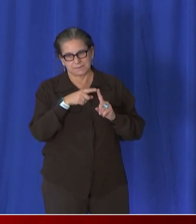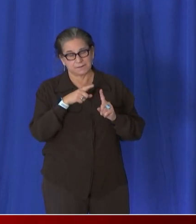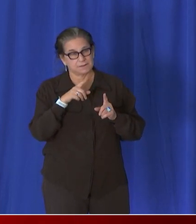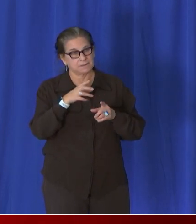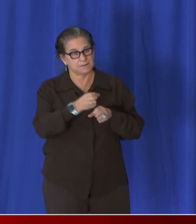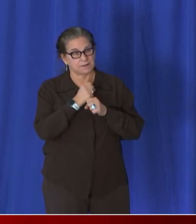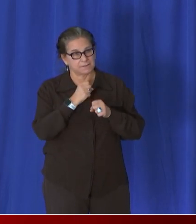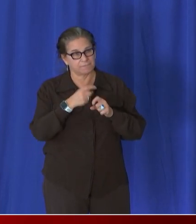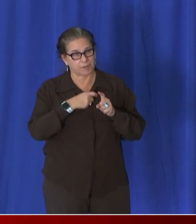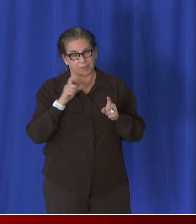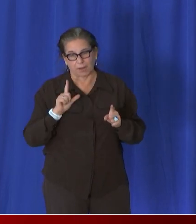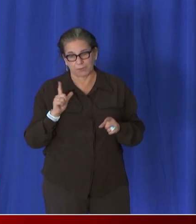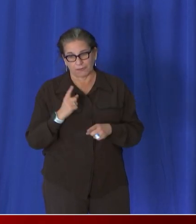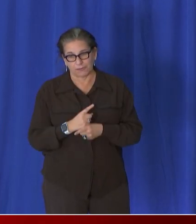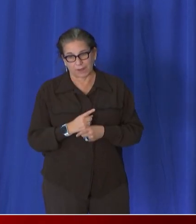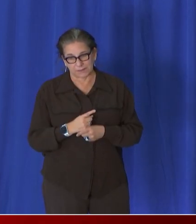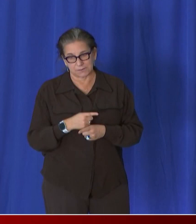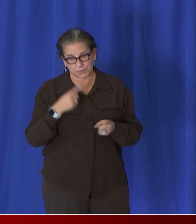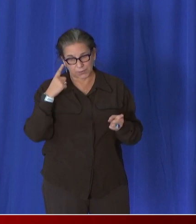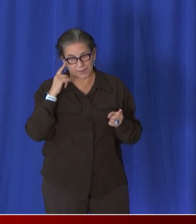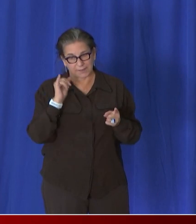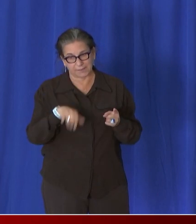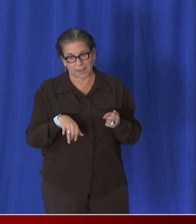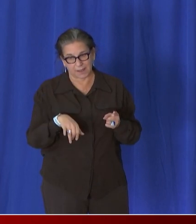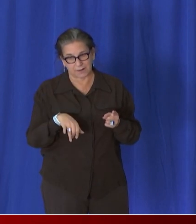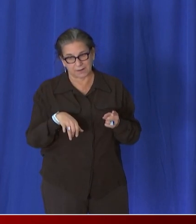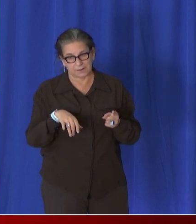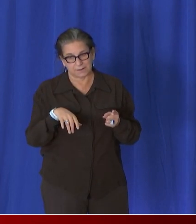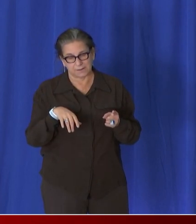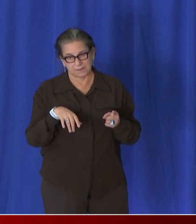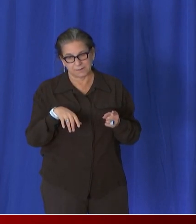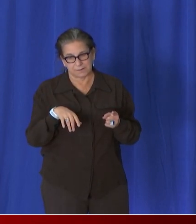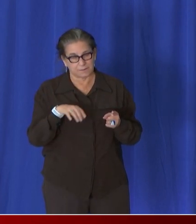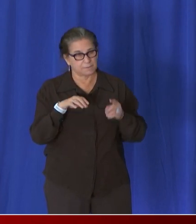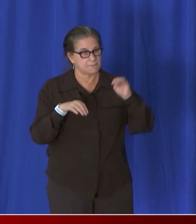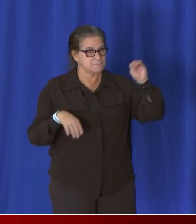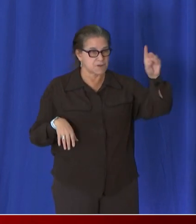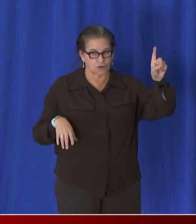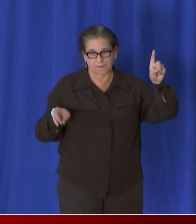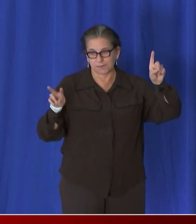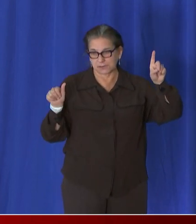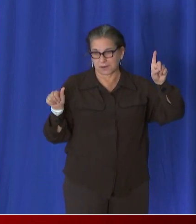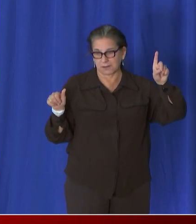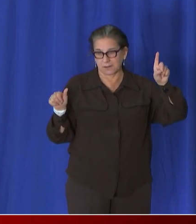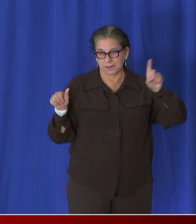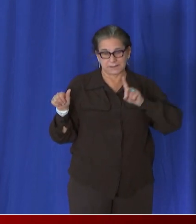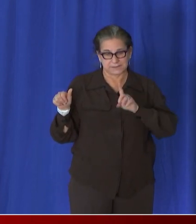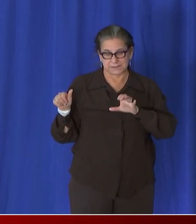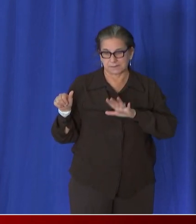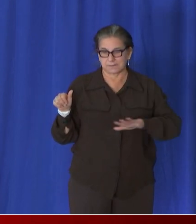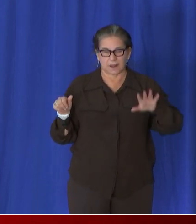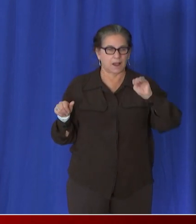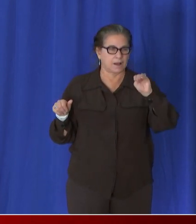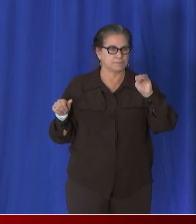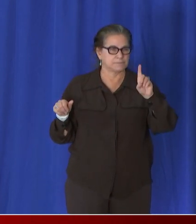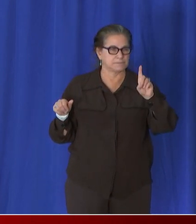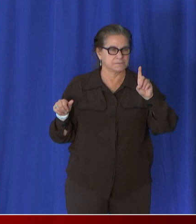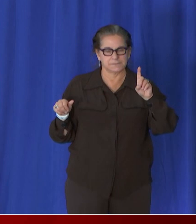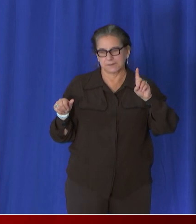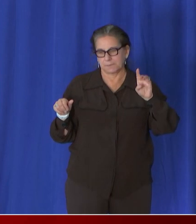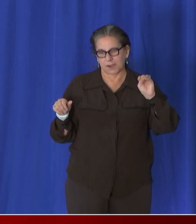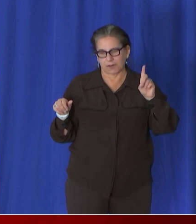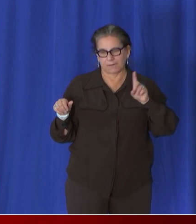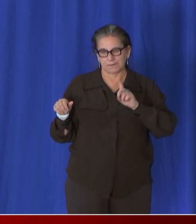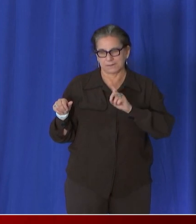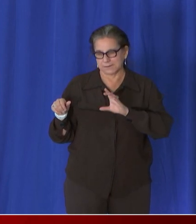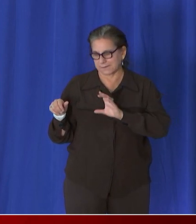tell you anecdotally in the region, parts of Virginia and Maryland, rapid tests are off the shelves in supermarket or pharmacies. And so, is there